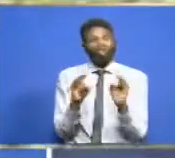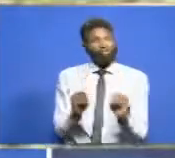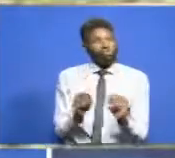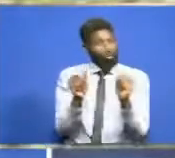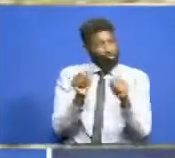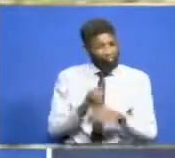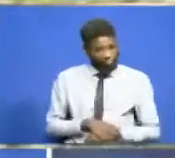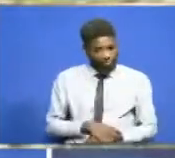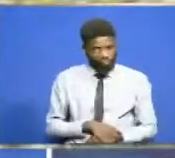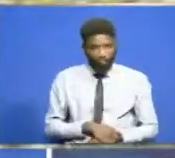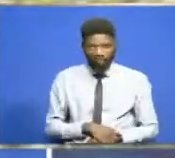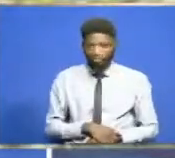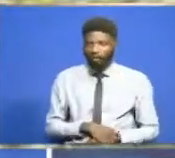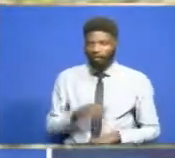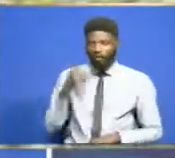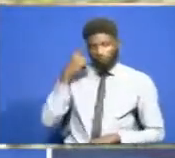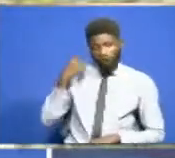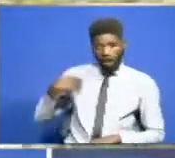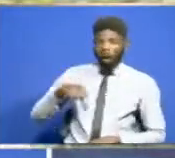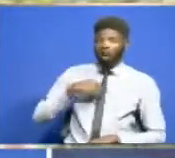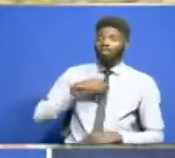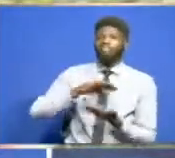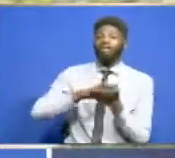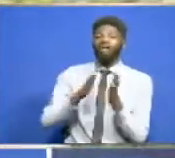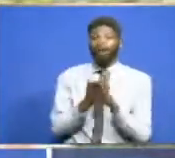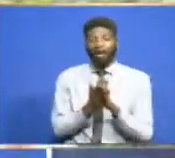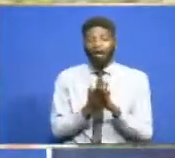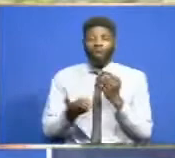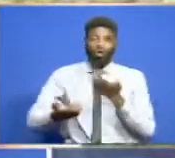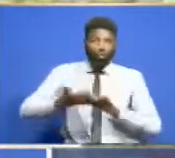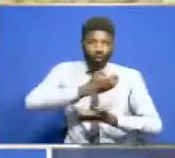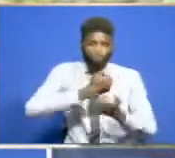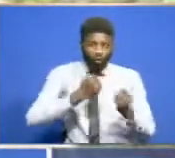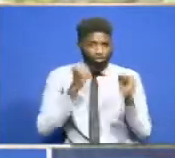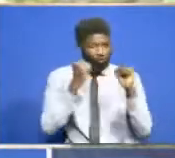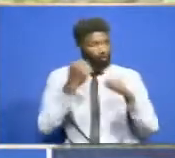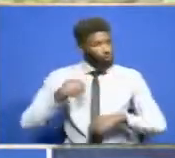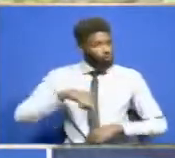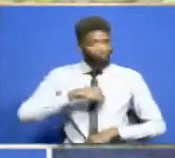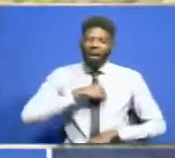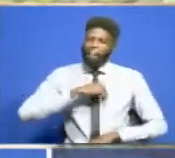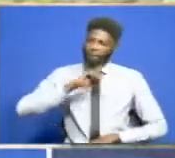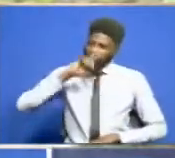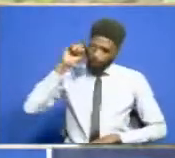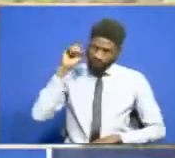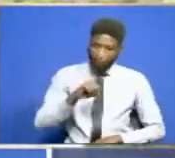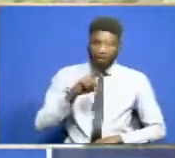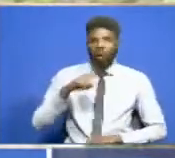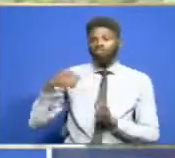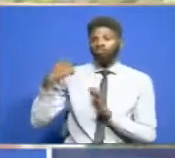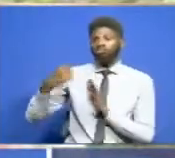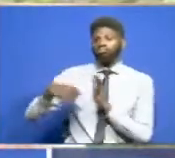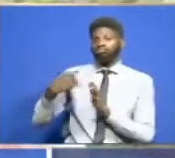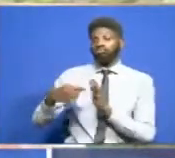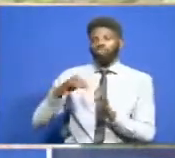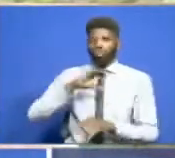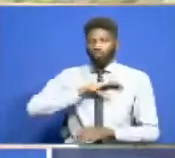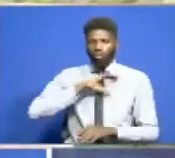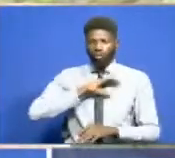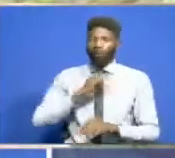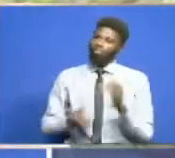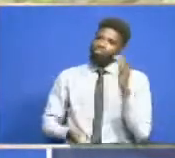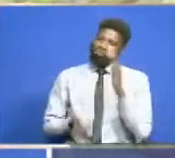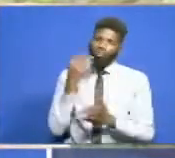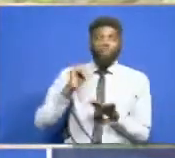For us to be a stable economy, then we need to be more producers than consumers. I think that is a